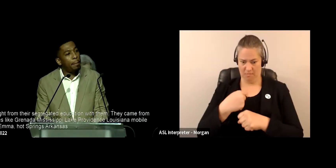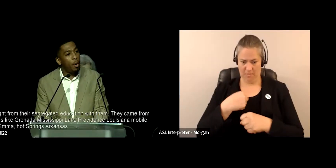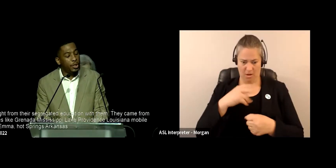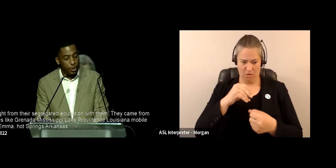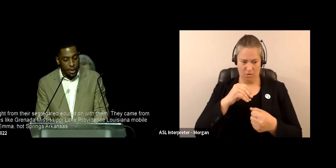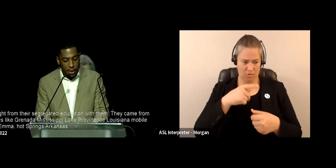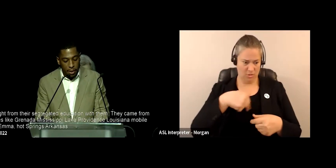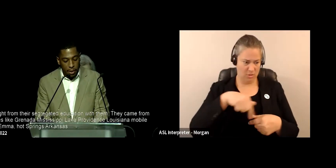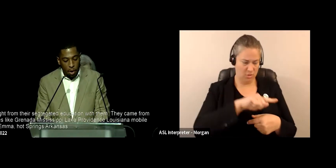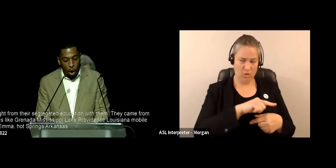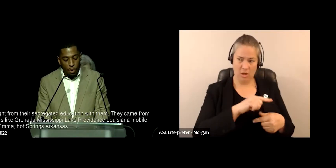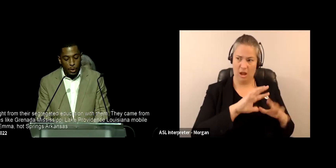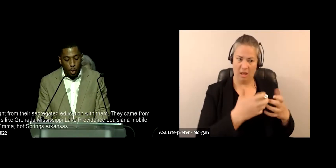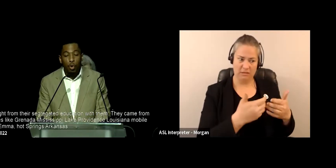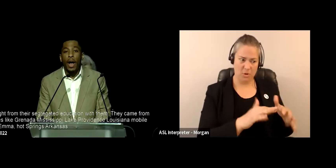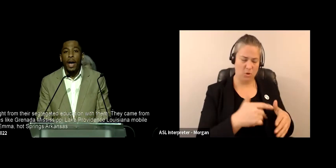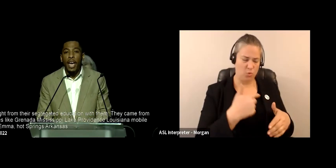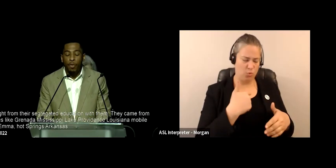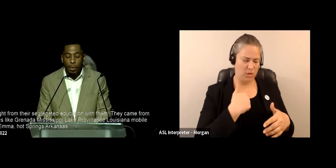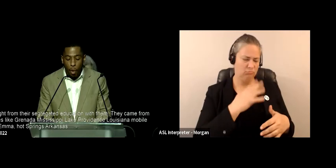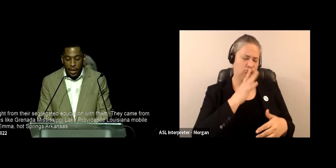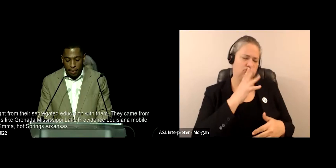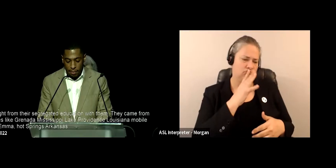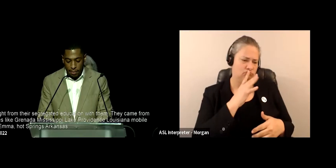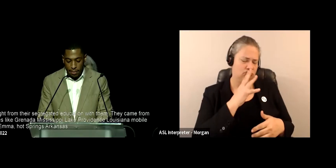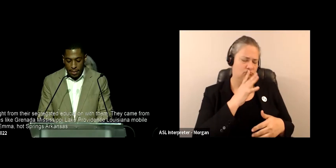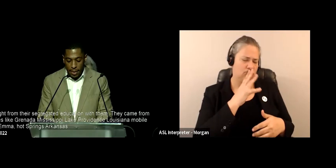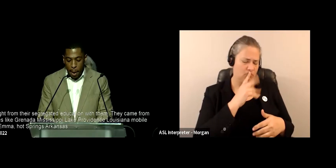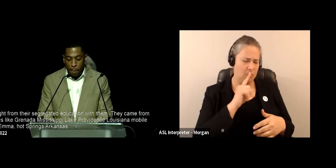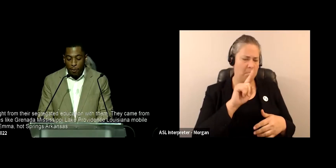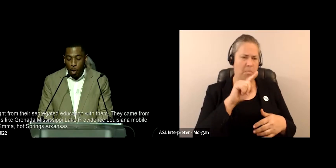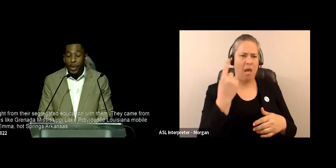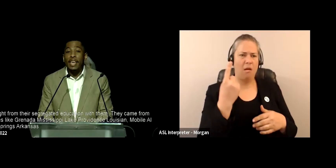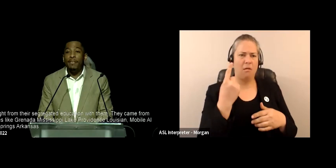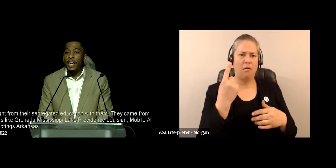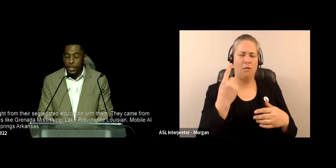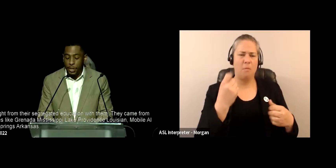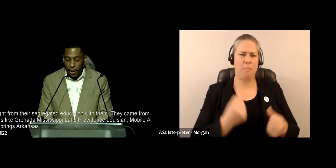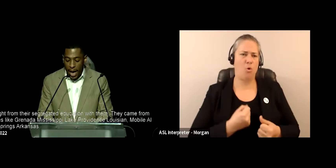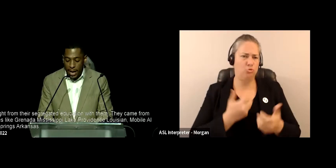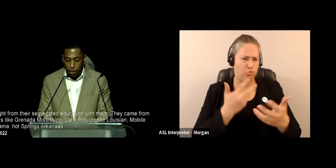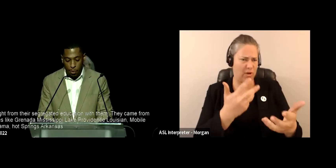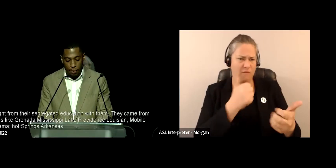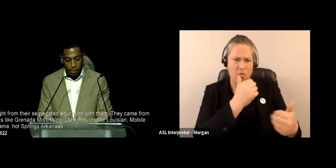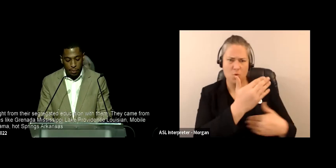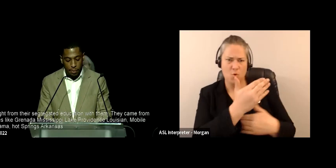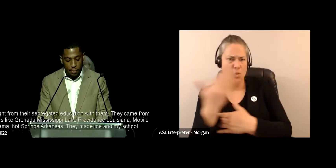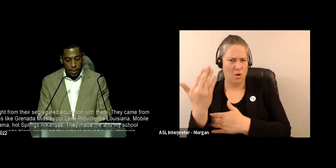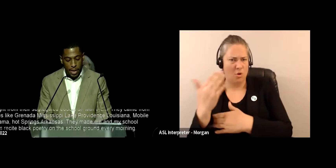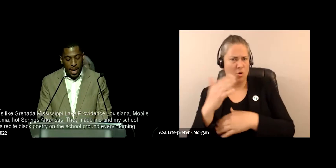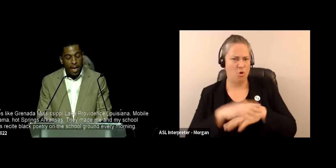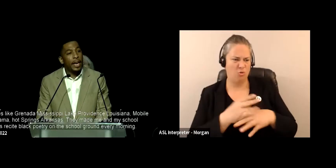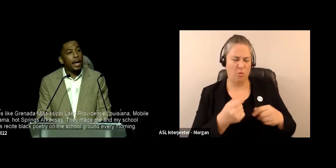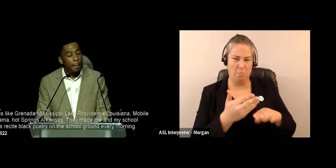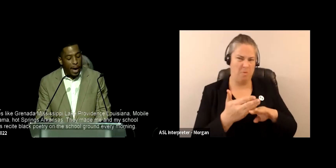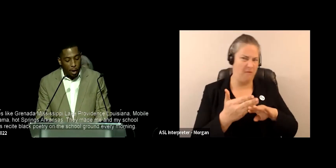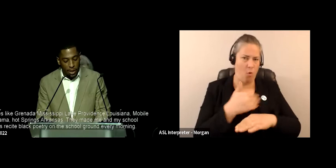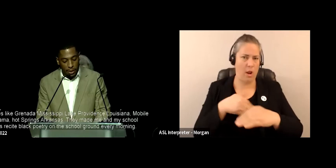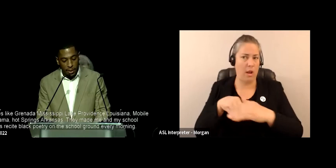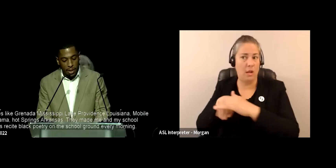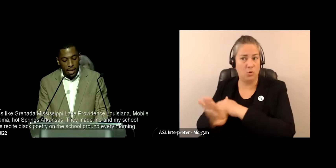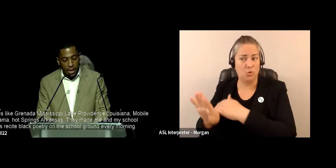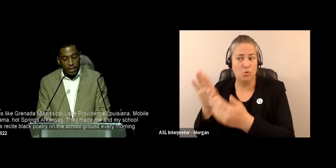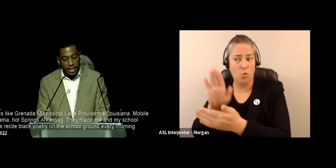recite Black poetry on the school ground every morning before we even entered the classroom. They